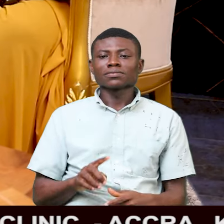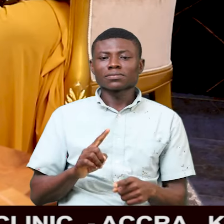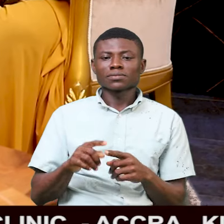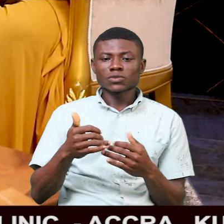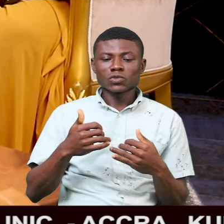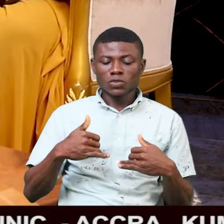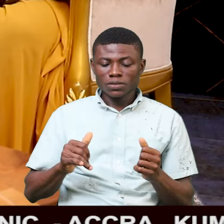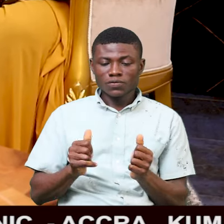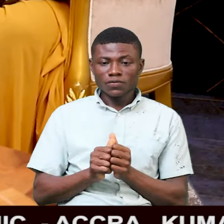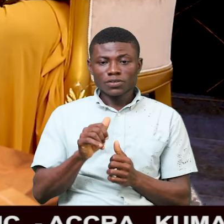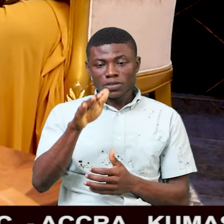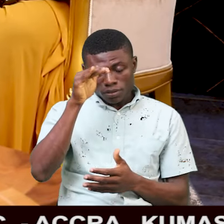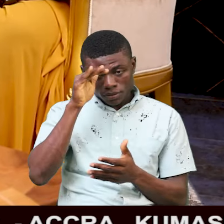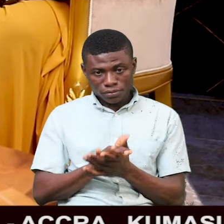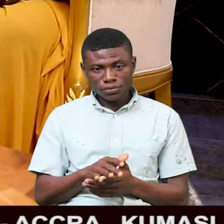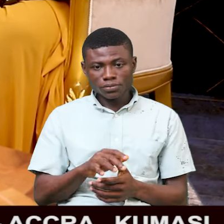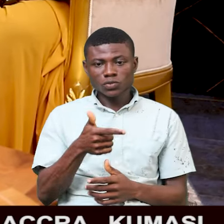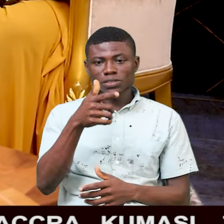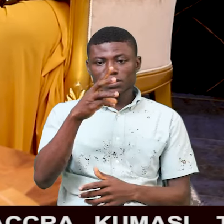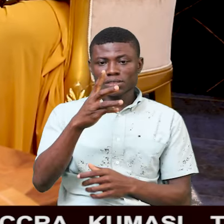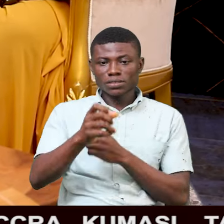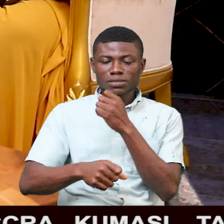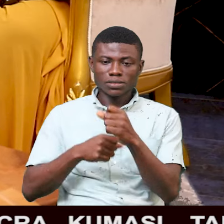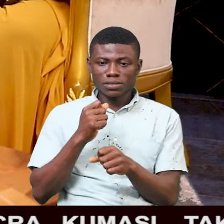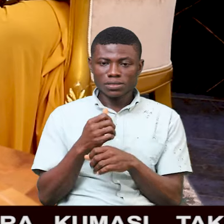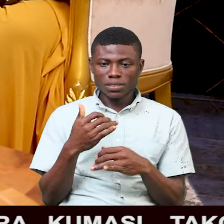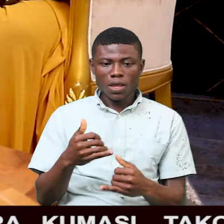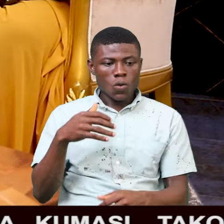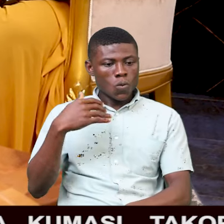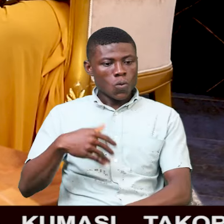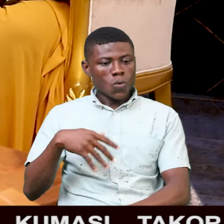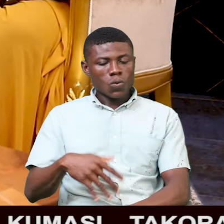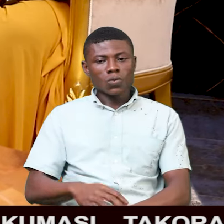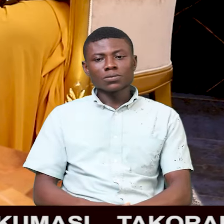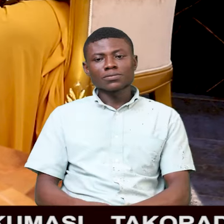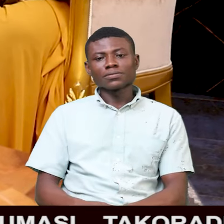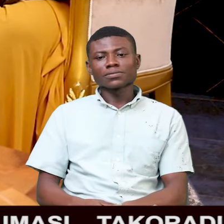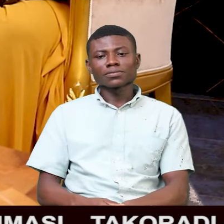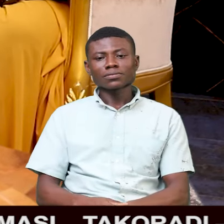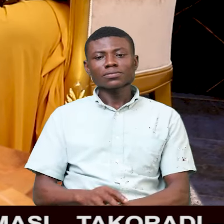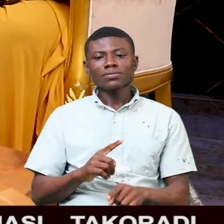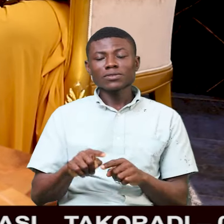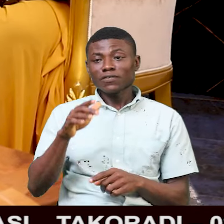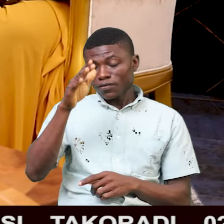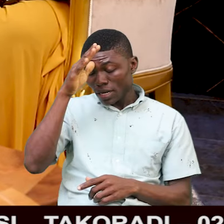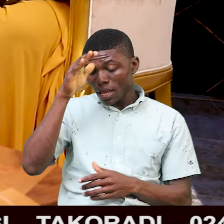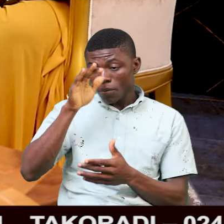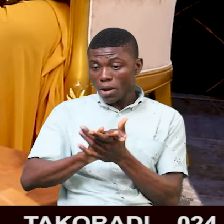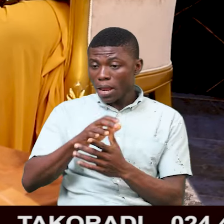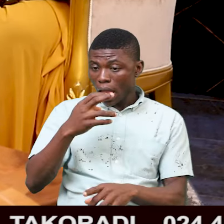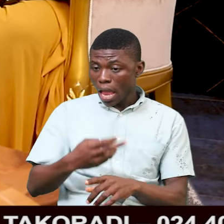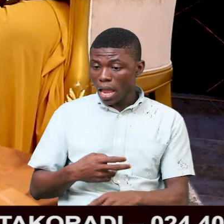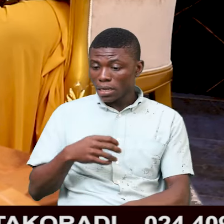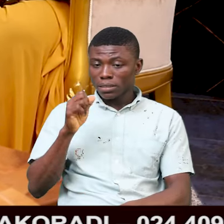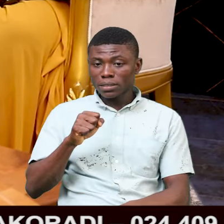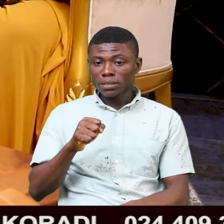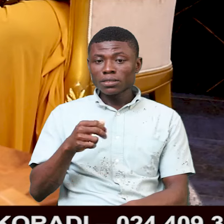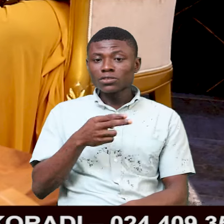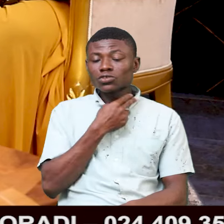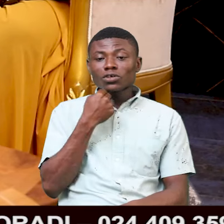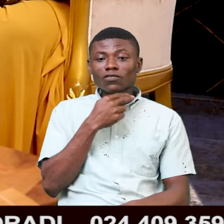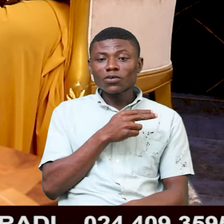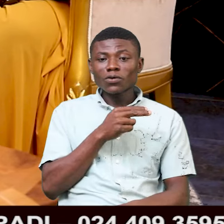yeah, and I never partner. I'm 26. Whoa, Papa, worry, Diana. Pa. As